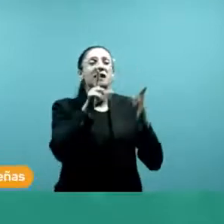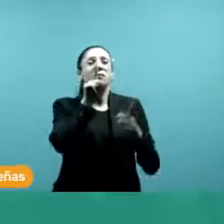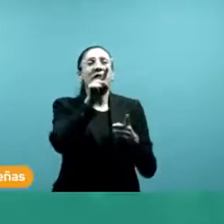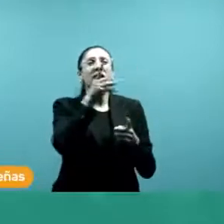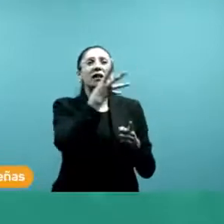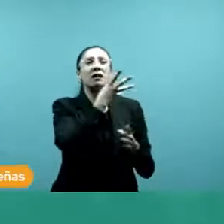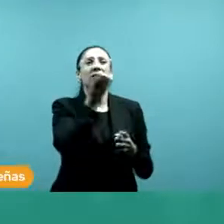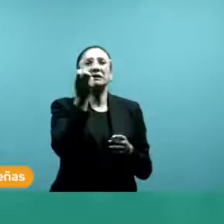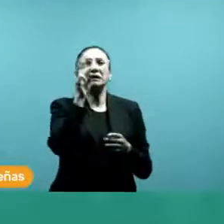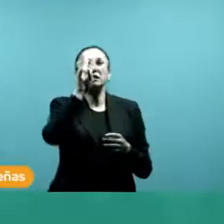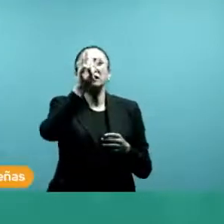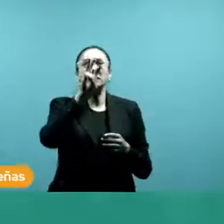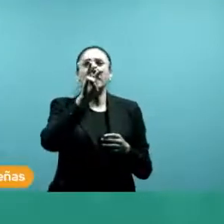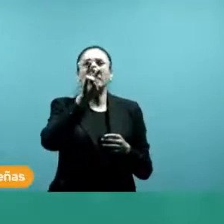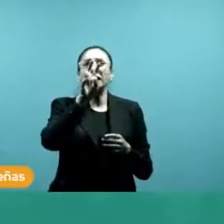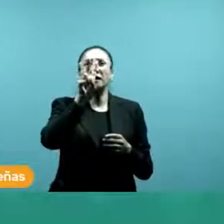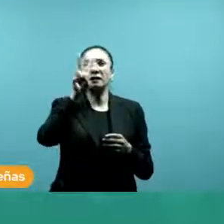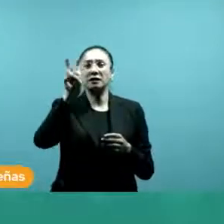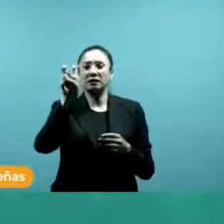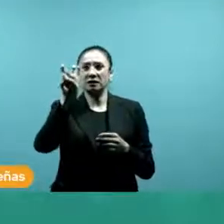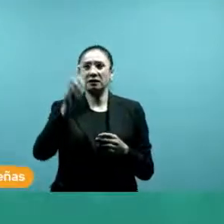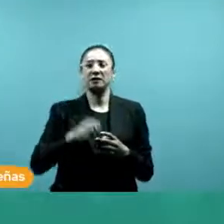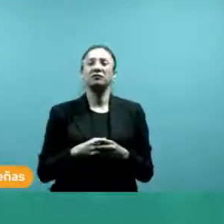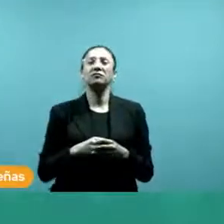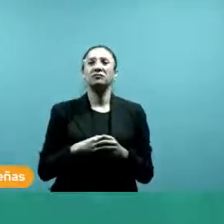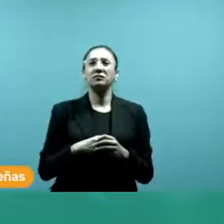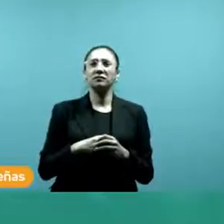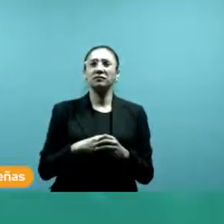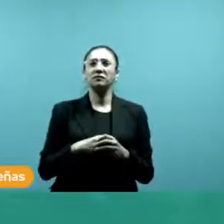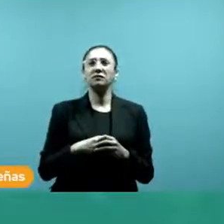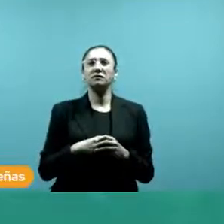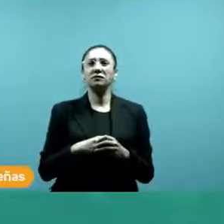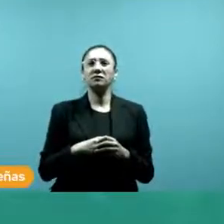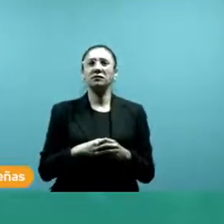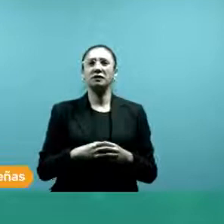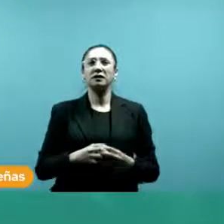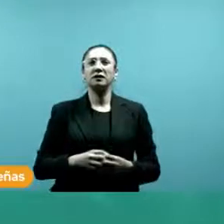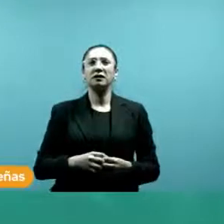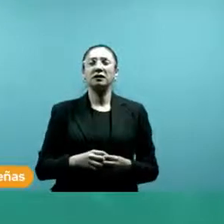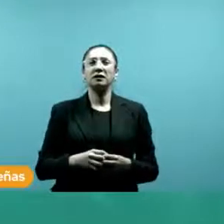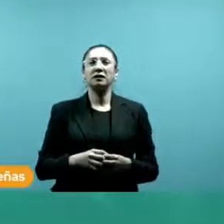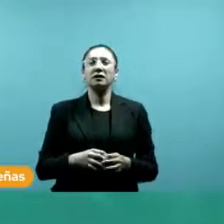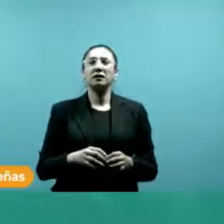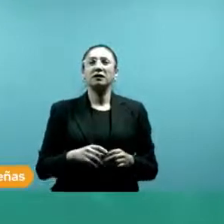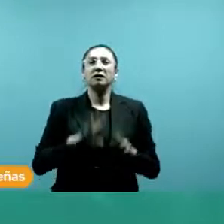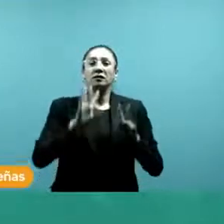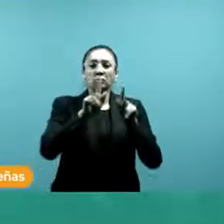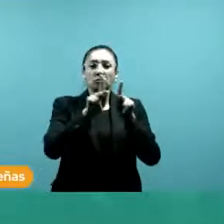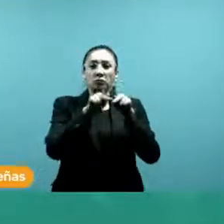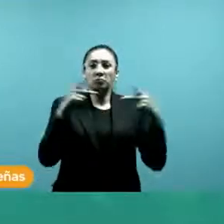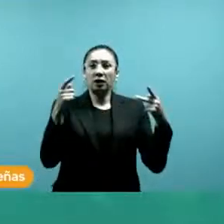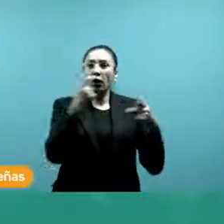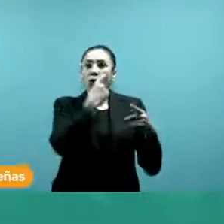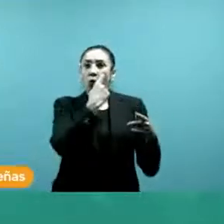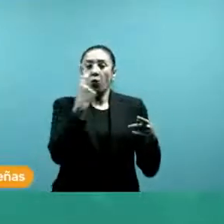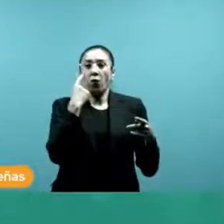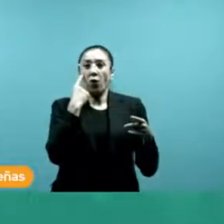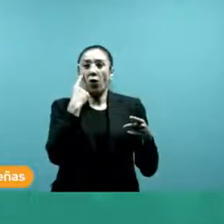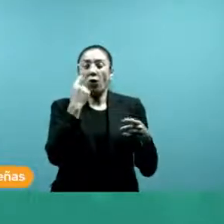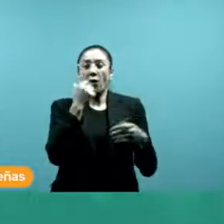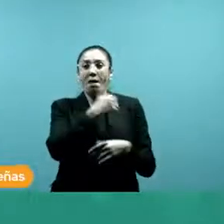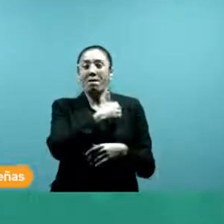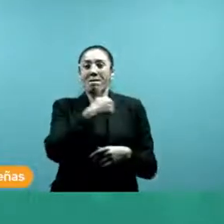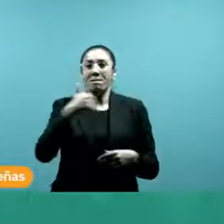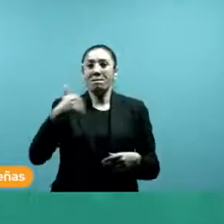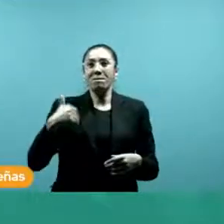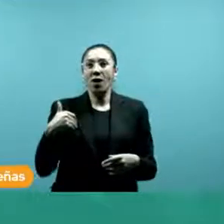1937. And this is a Polish newspaper, I mean Jewish newspaper in Polish from the city of Lwów, because the title of